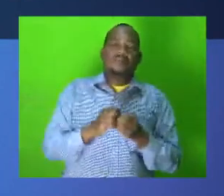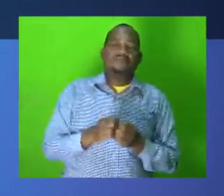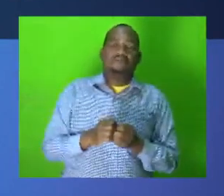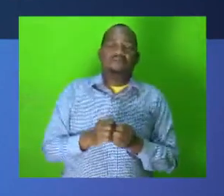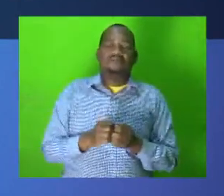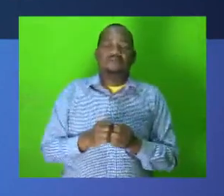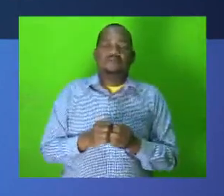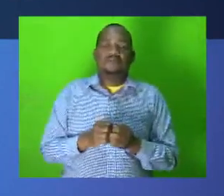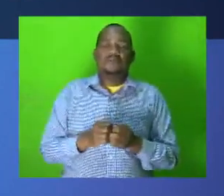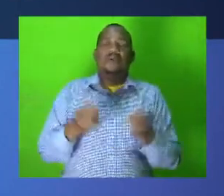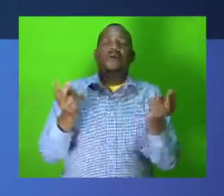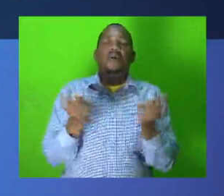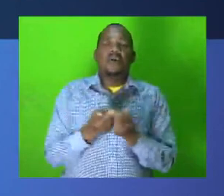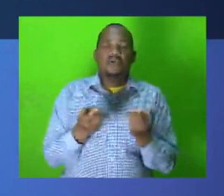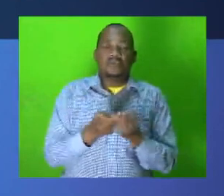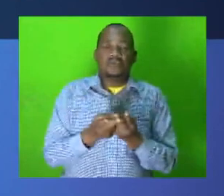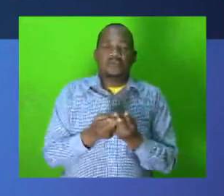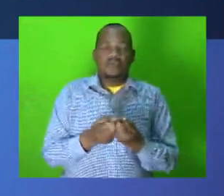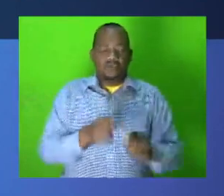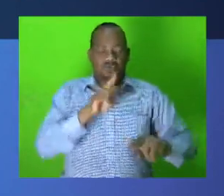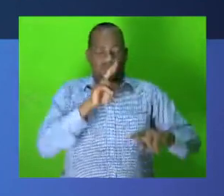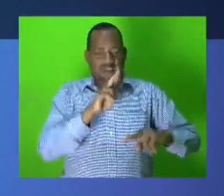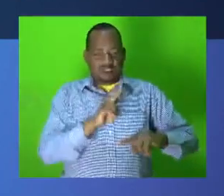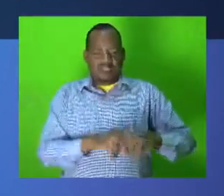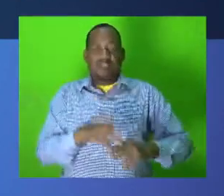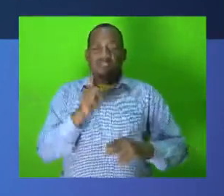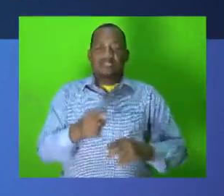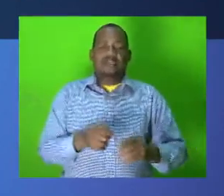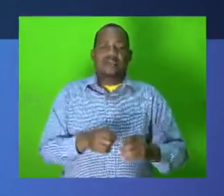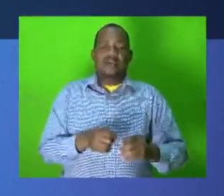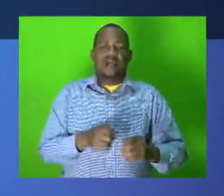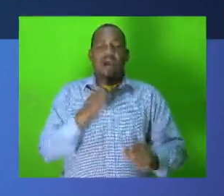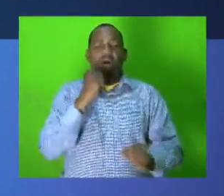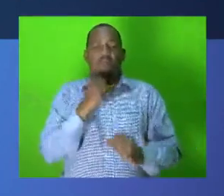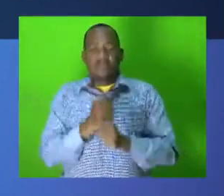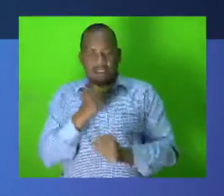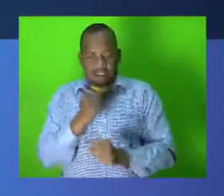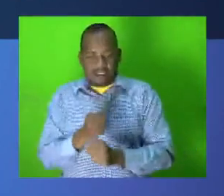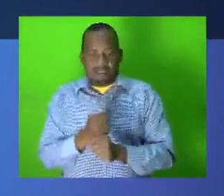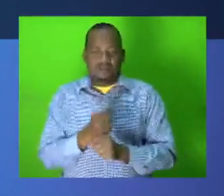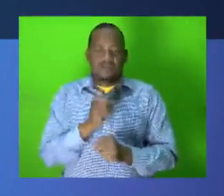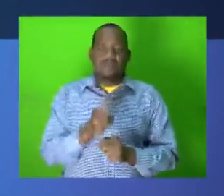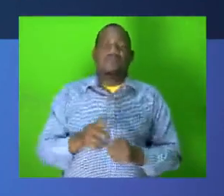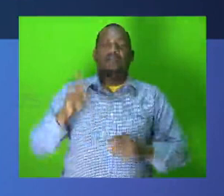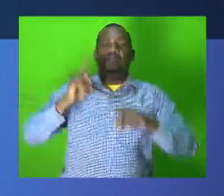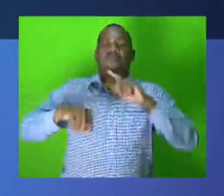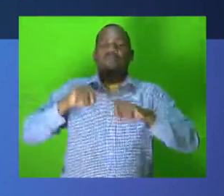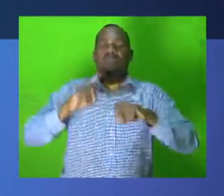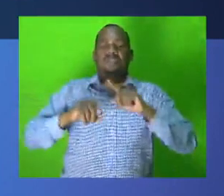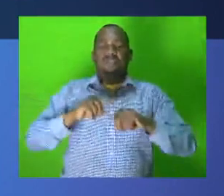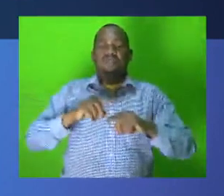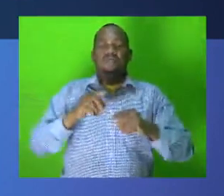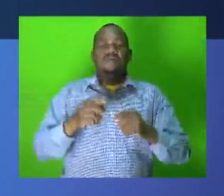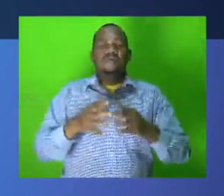in institution or government. Government, if you need to make a policy, should be conducting